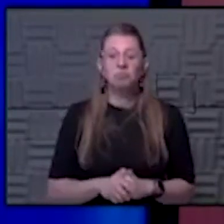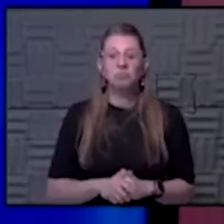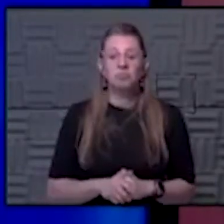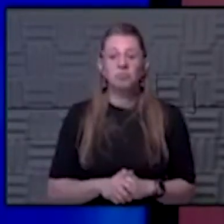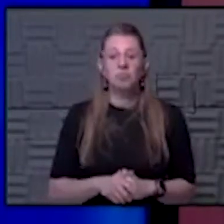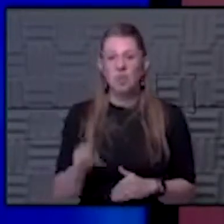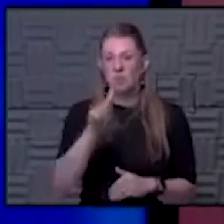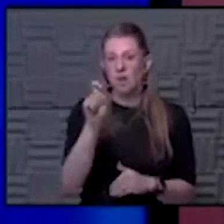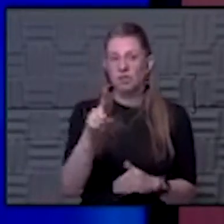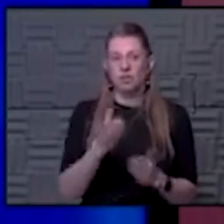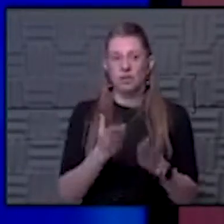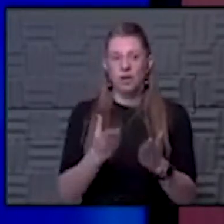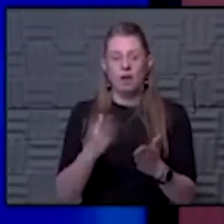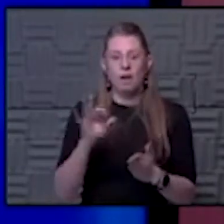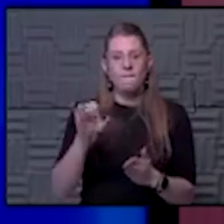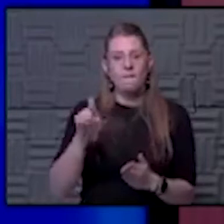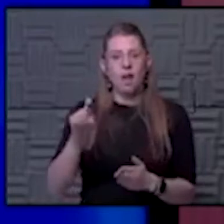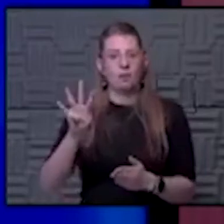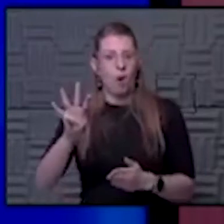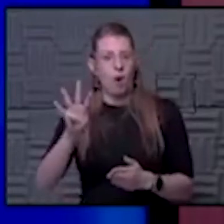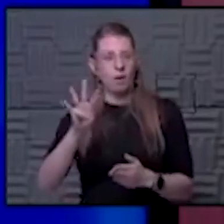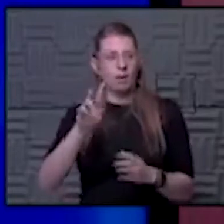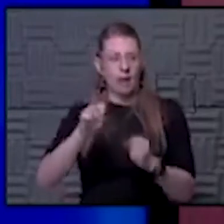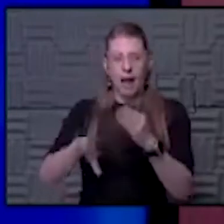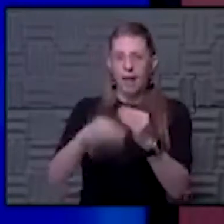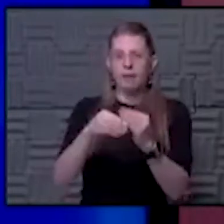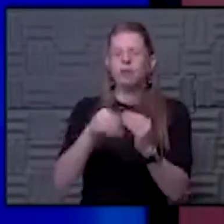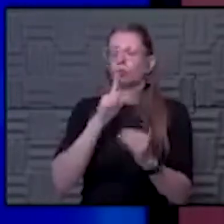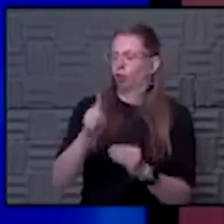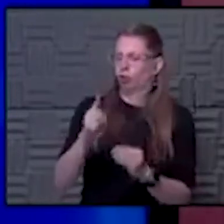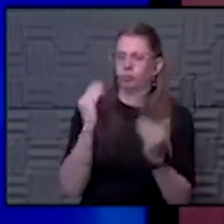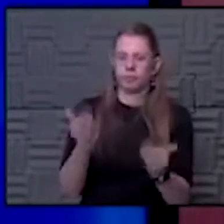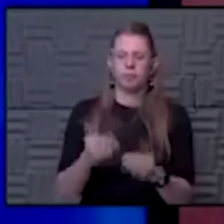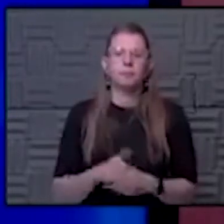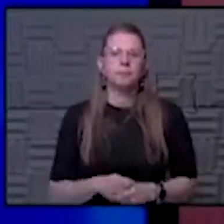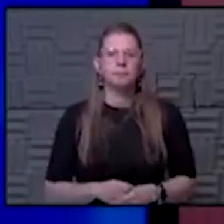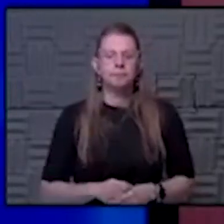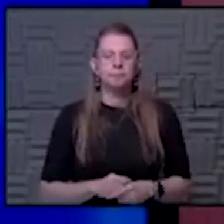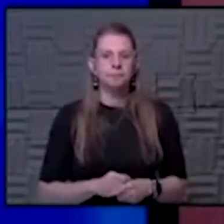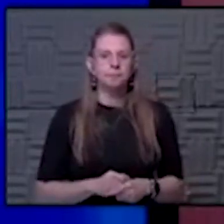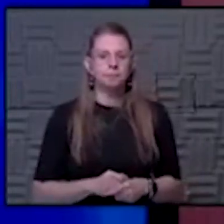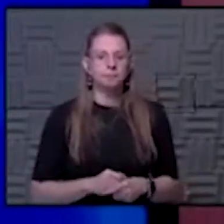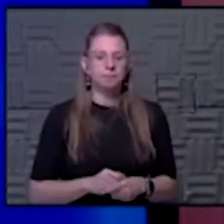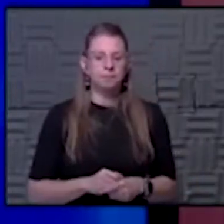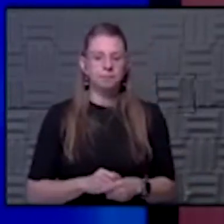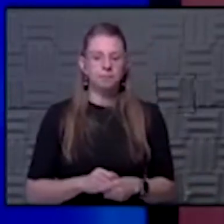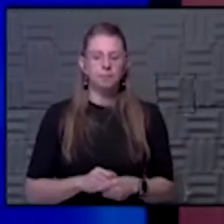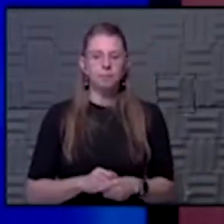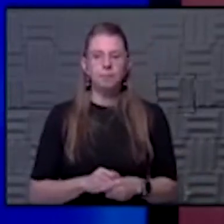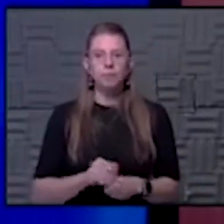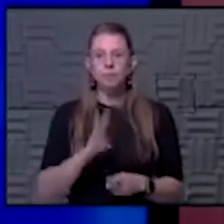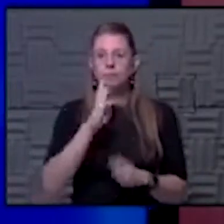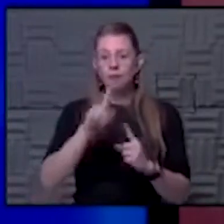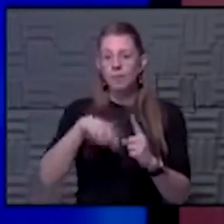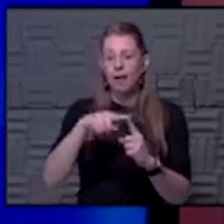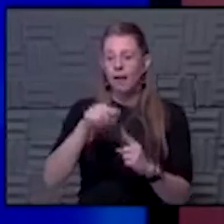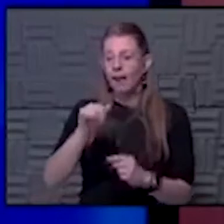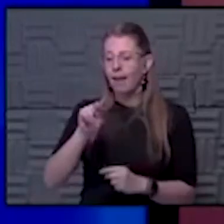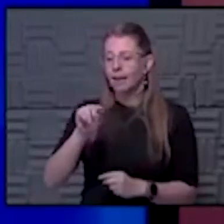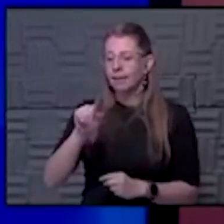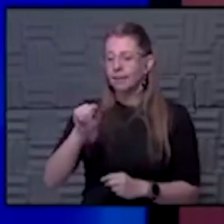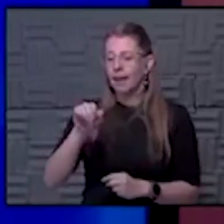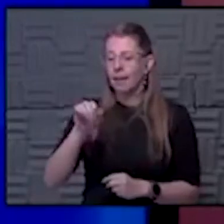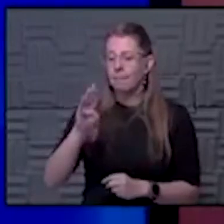you guys probably. Can I slide one more in? You bet. Go Yes. right ahead. Okay. So talking about the antibodies, going back to